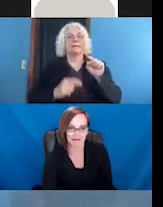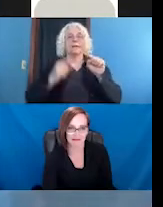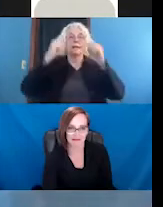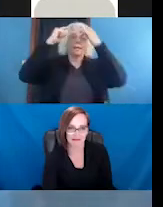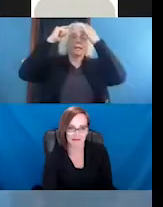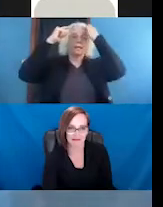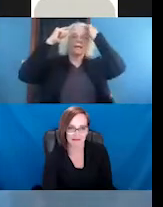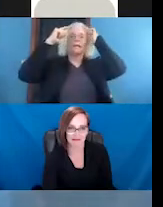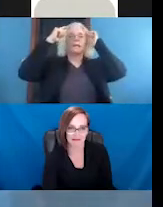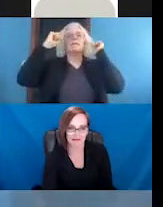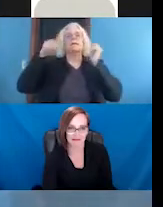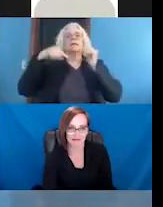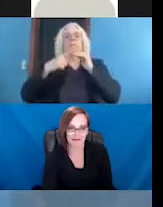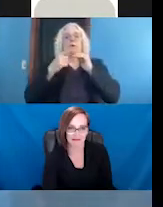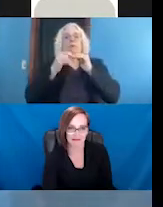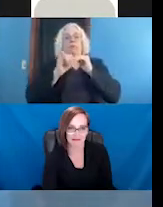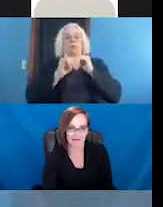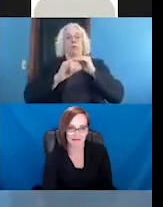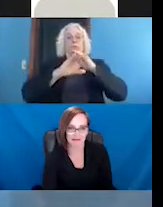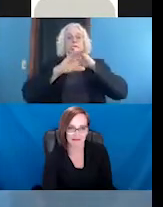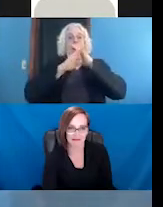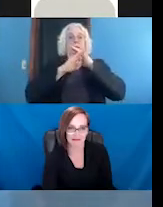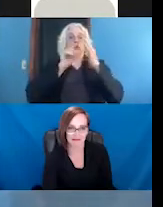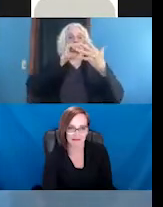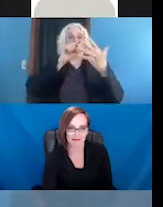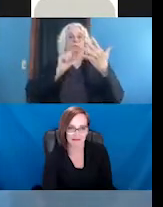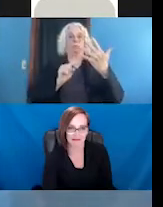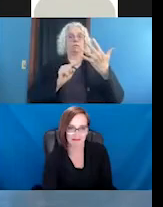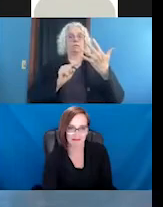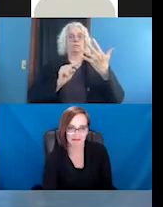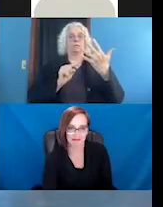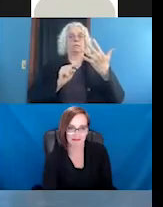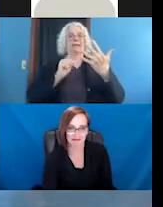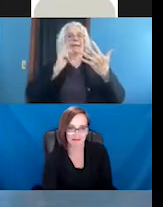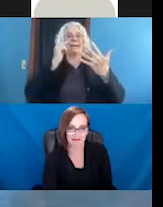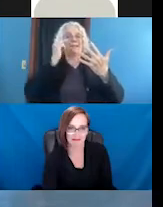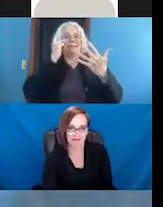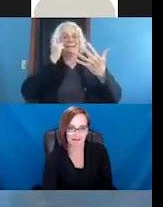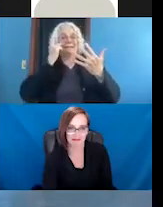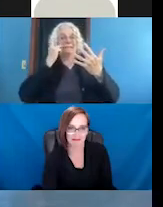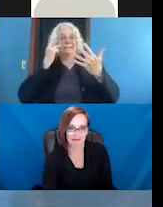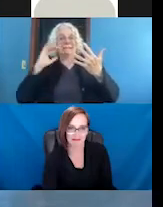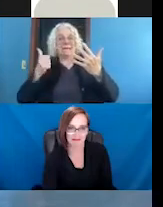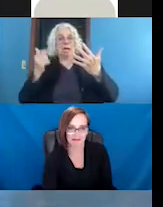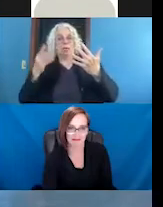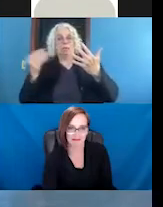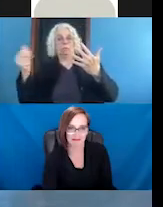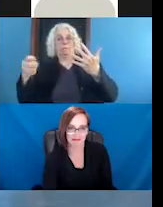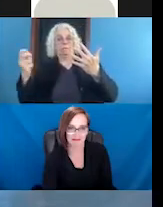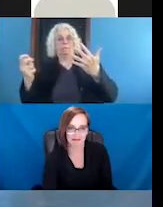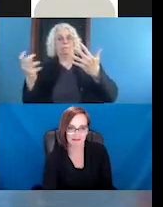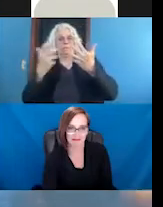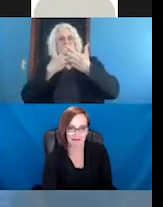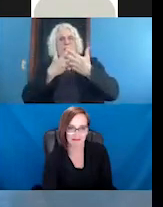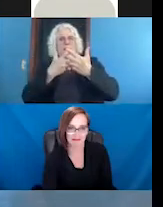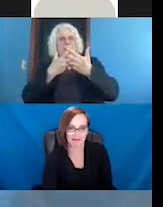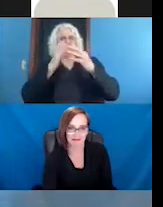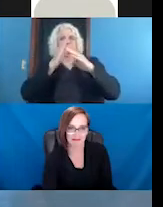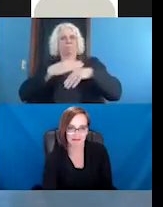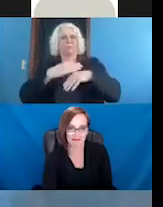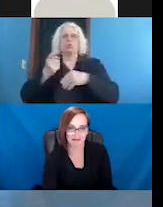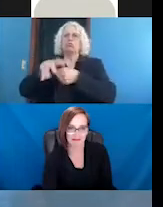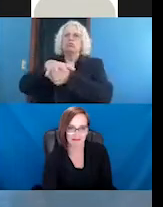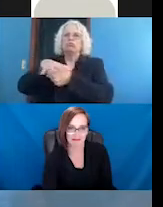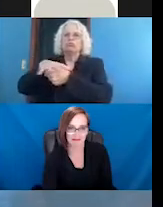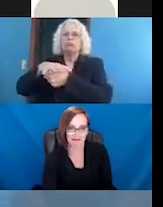specific systemic barriers and then make sure you're tailoring your solutions, because we talk globally about equity, we talk globally about